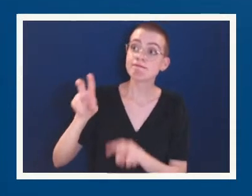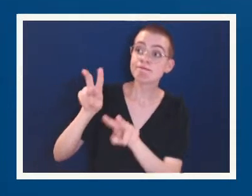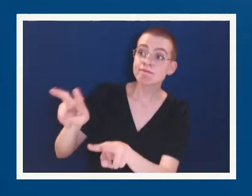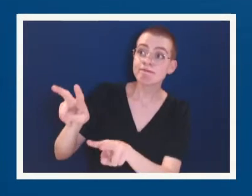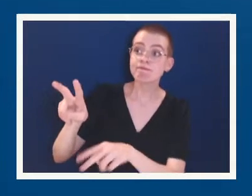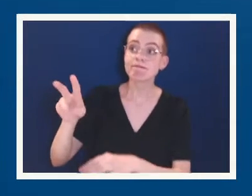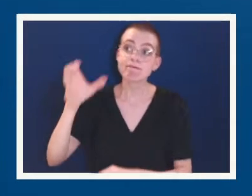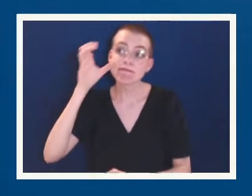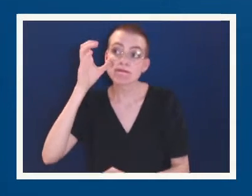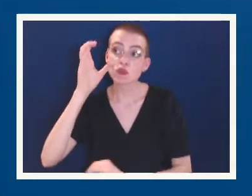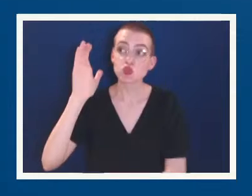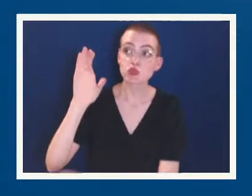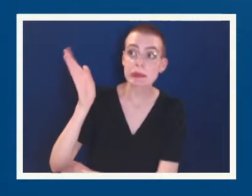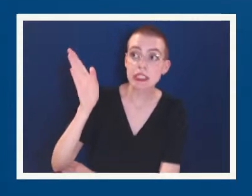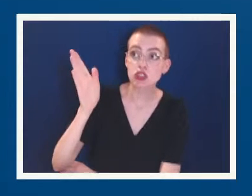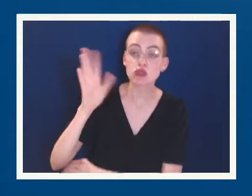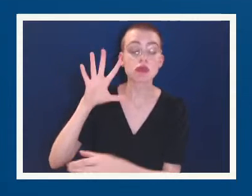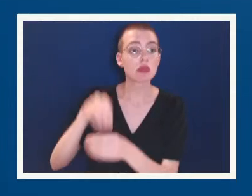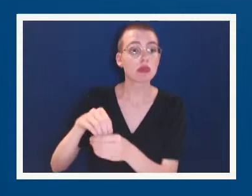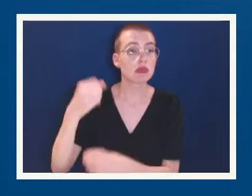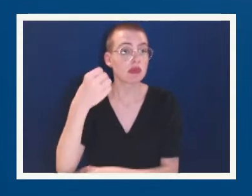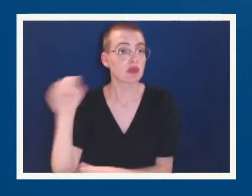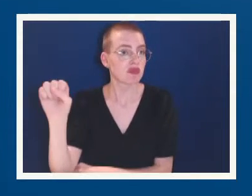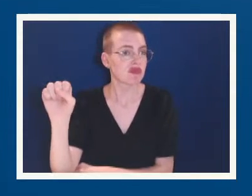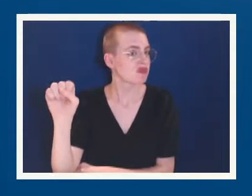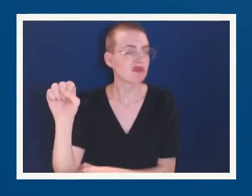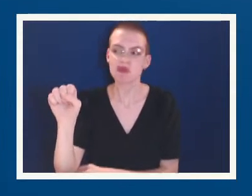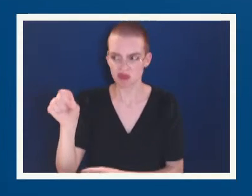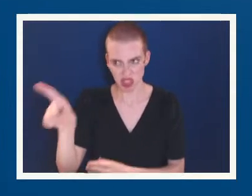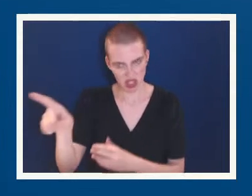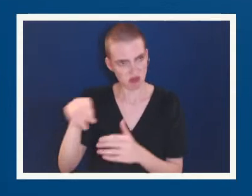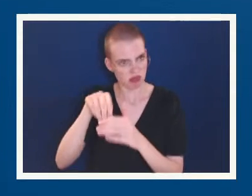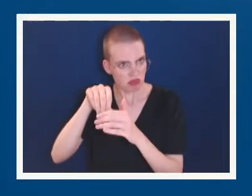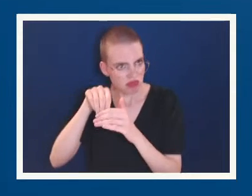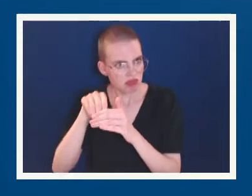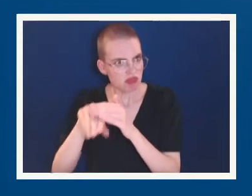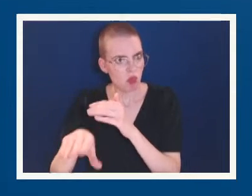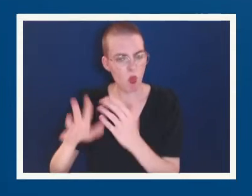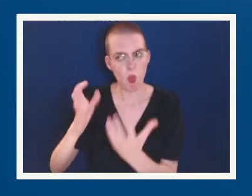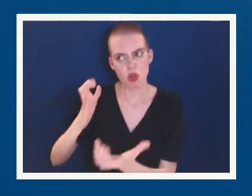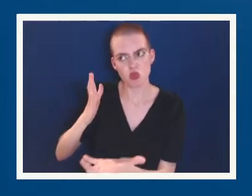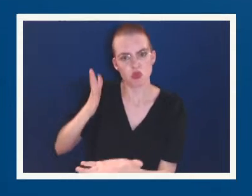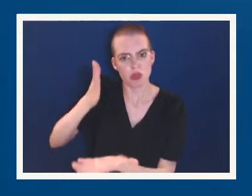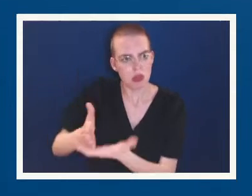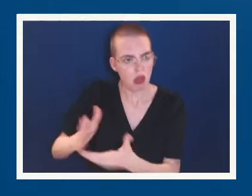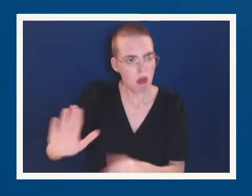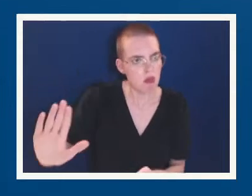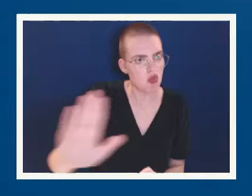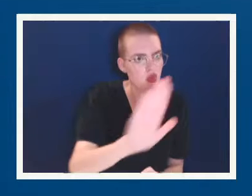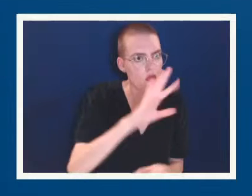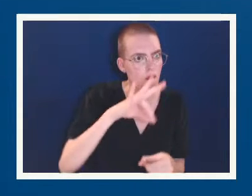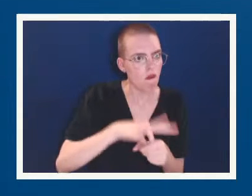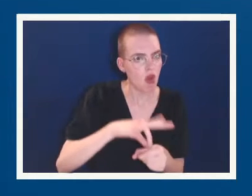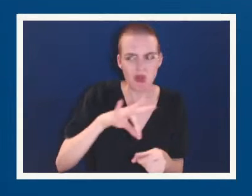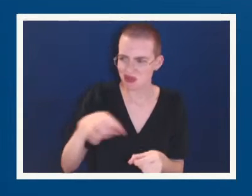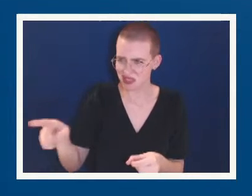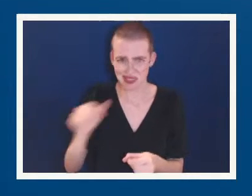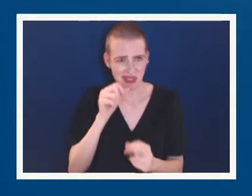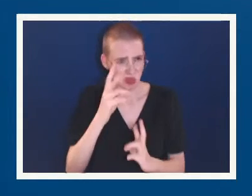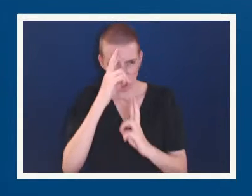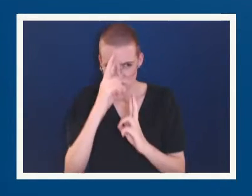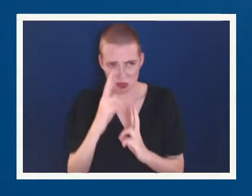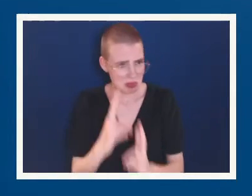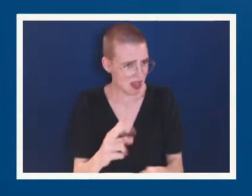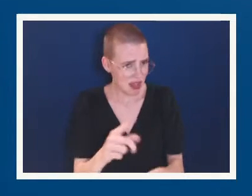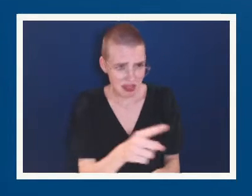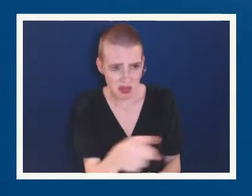He went there that day to stop your vote from being counted because he doesn't respect you. And he's